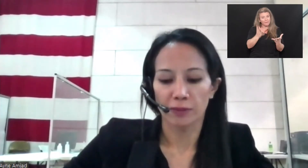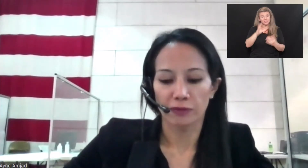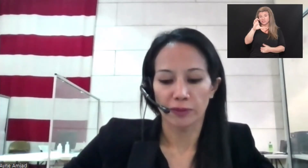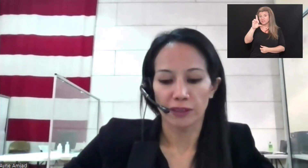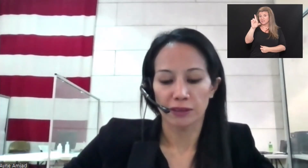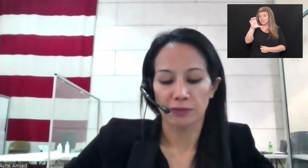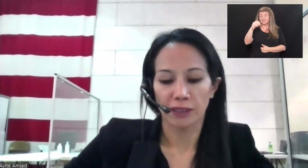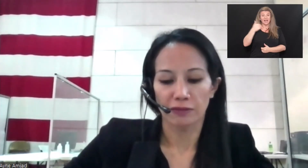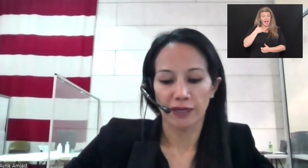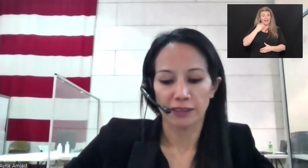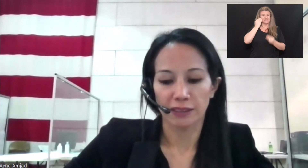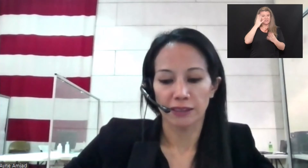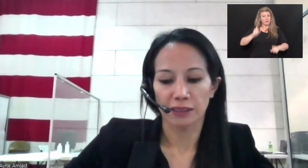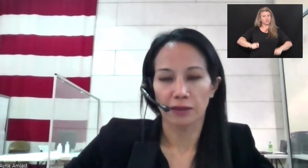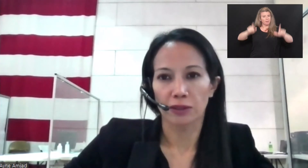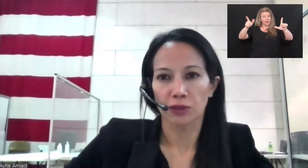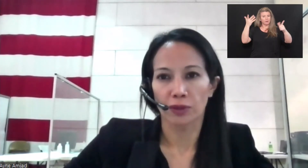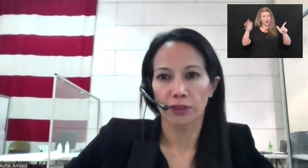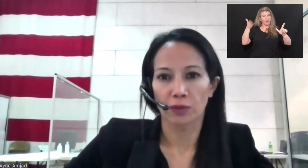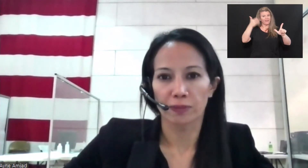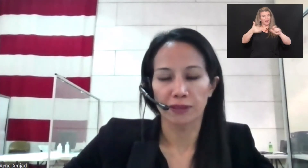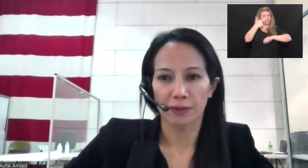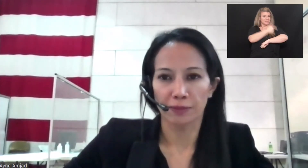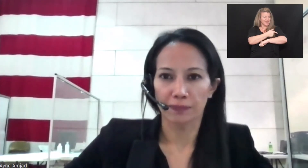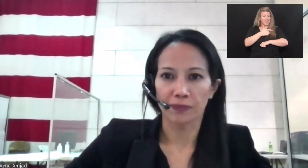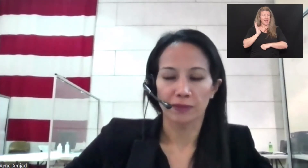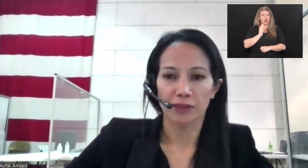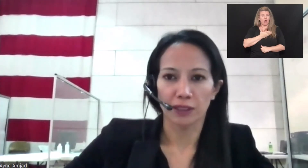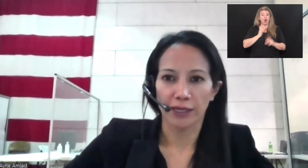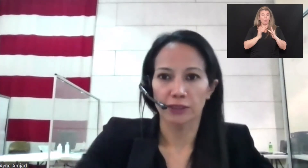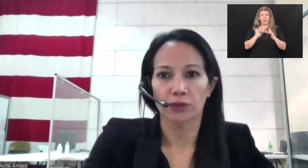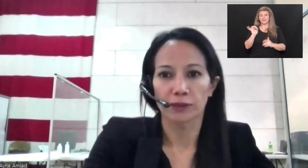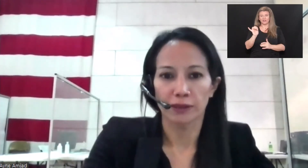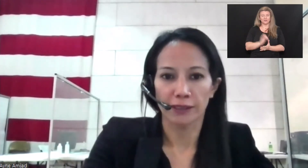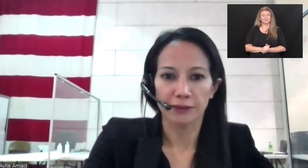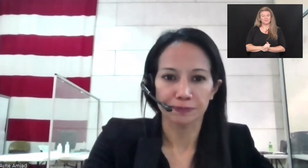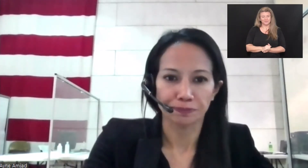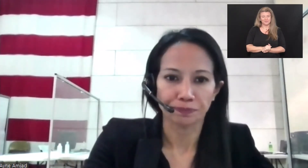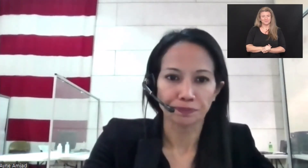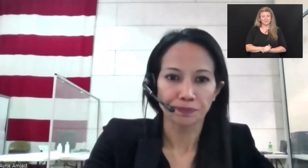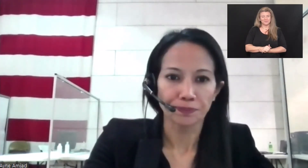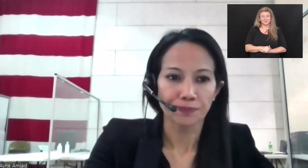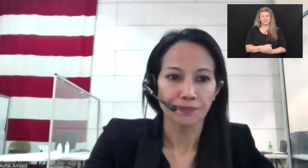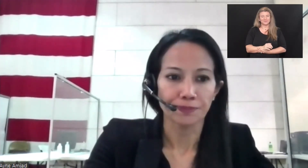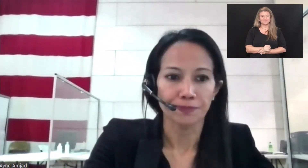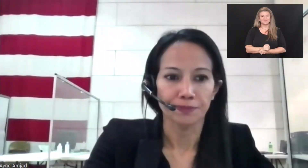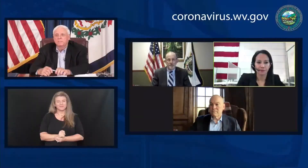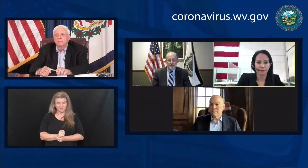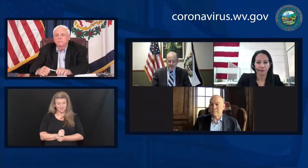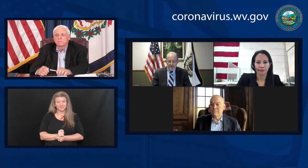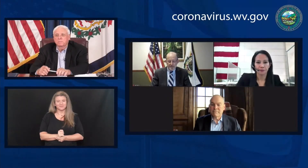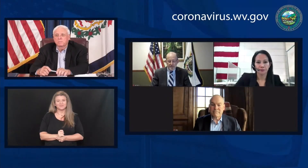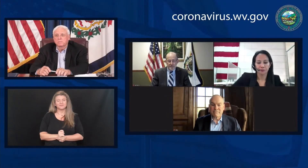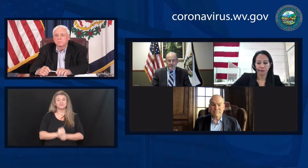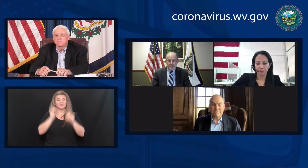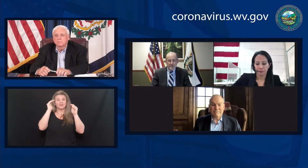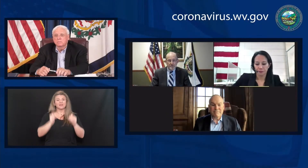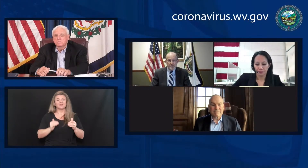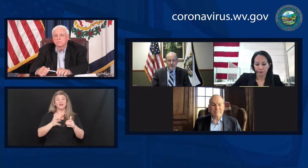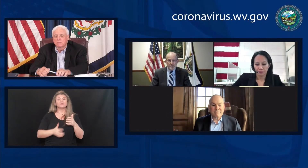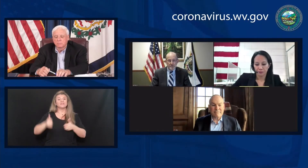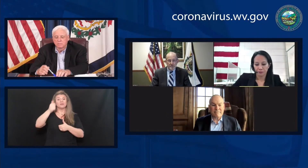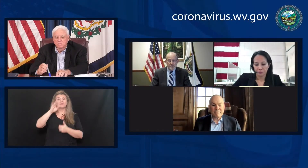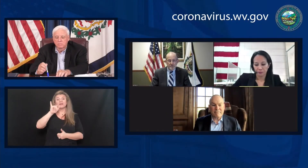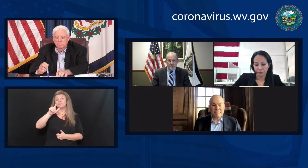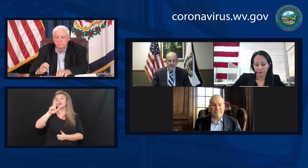have information about the vaccines also on our website. But that's all I had, Jordan. Thanks. Thanks, Dr. Amjad. Next, we'll go to Secretary